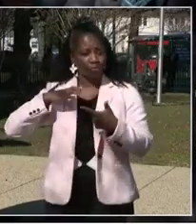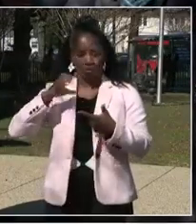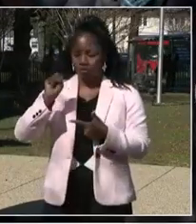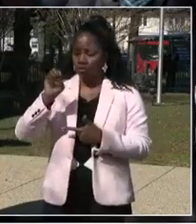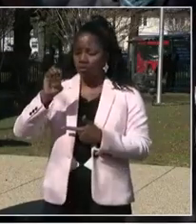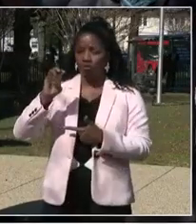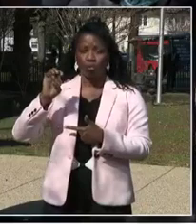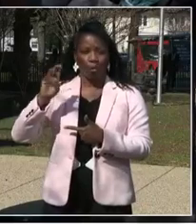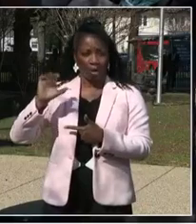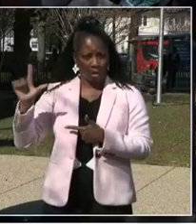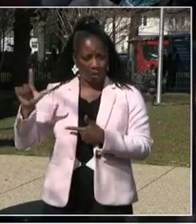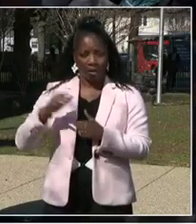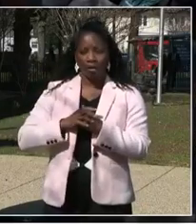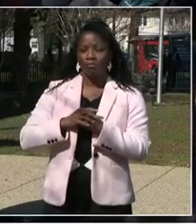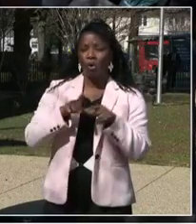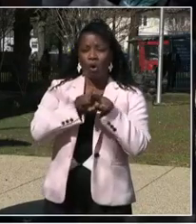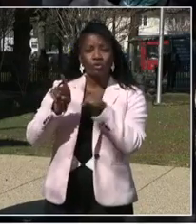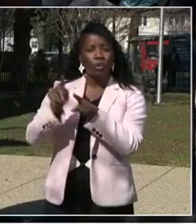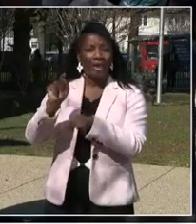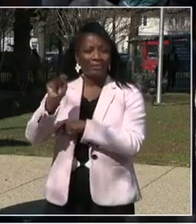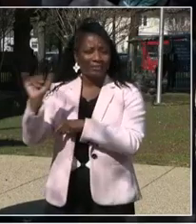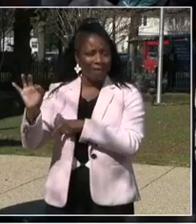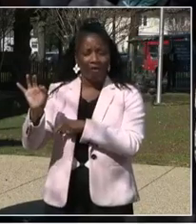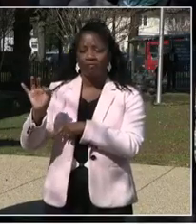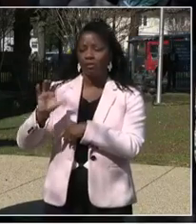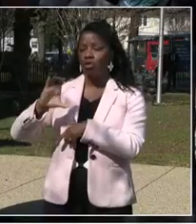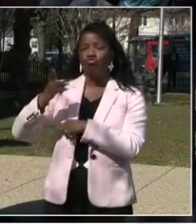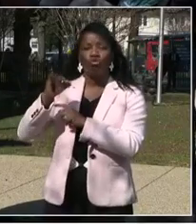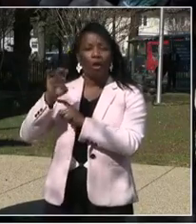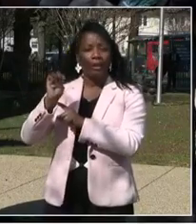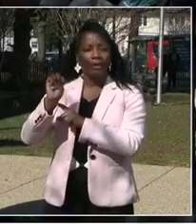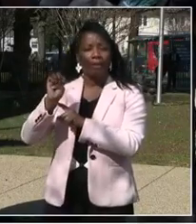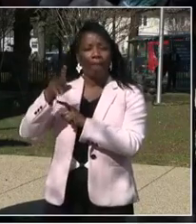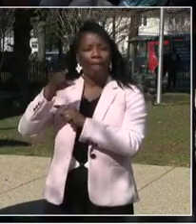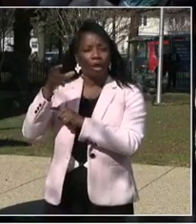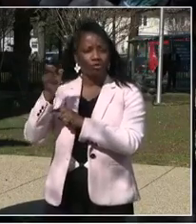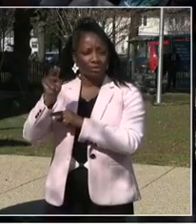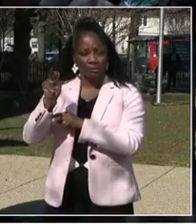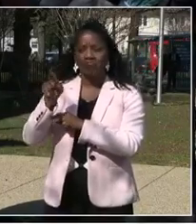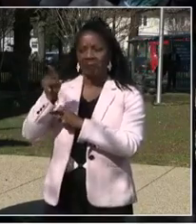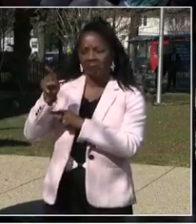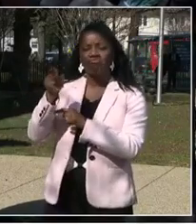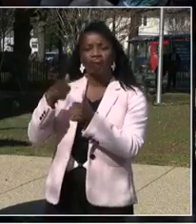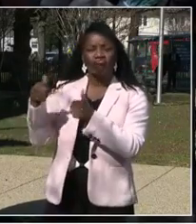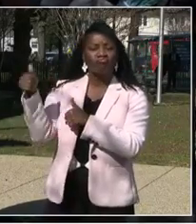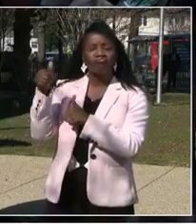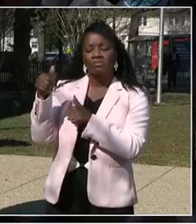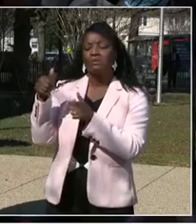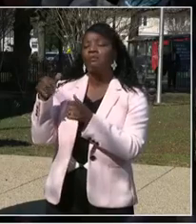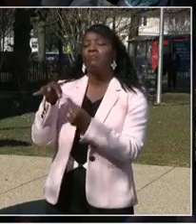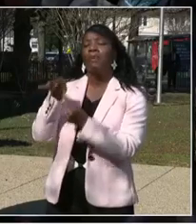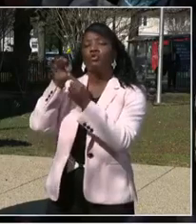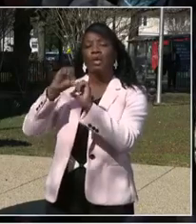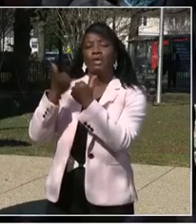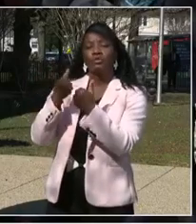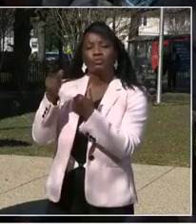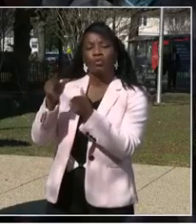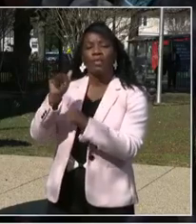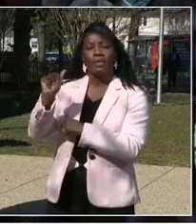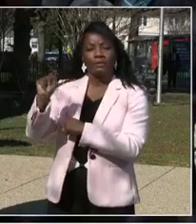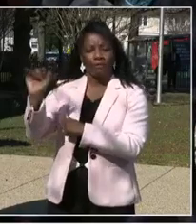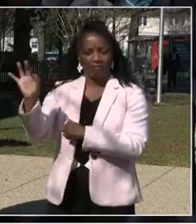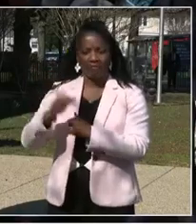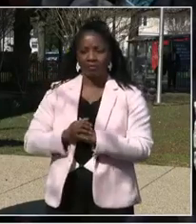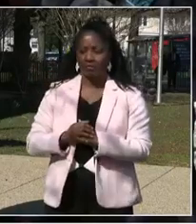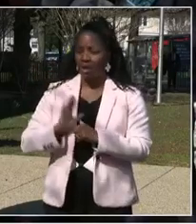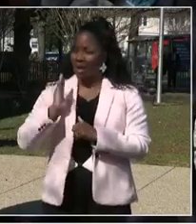Special Agent in charge of the ATF Washington Field Office, Charlie Patterson, and our message was clear. There